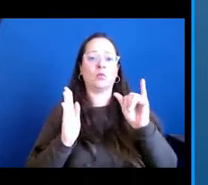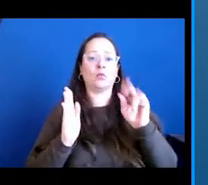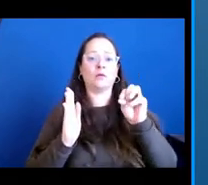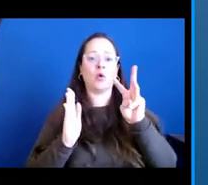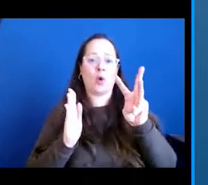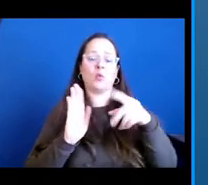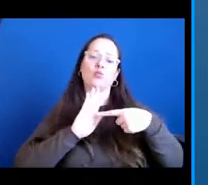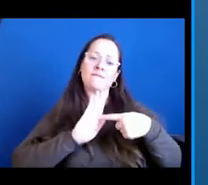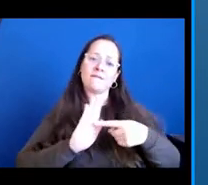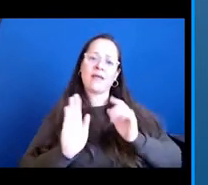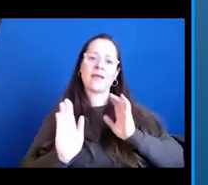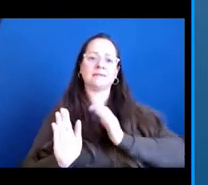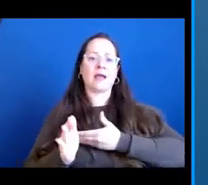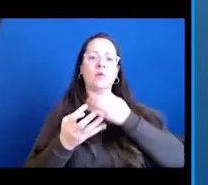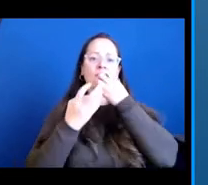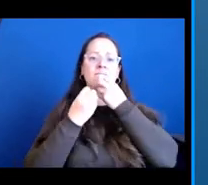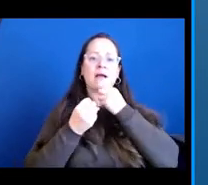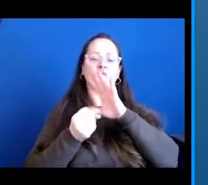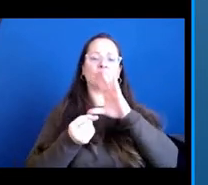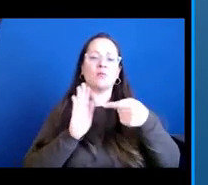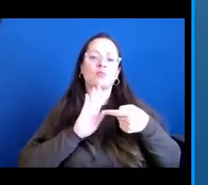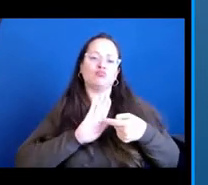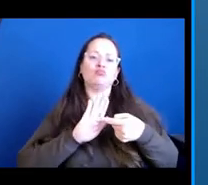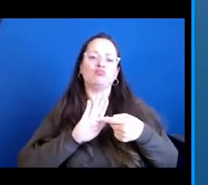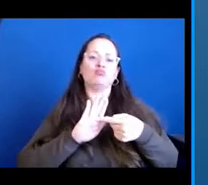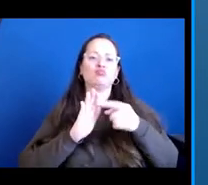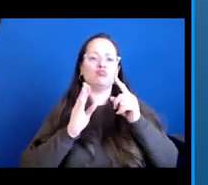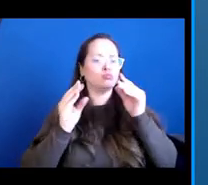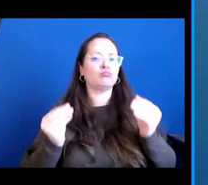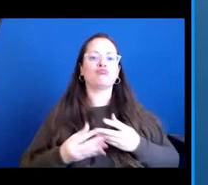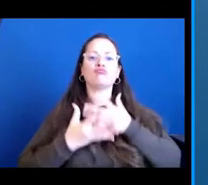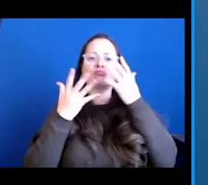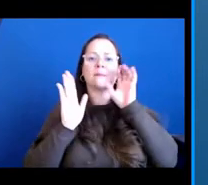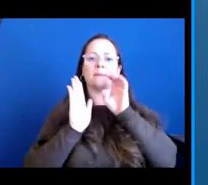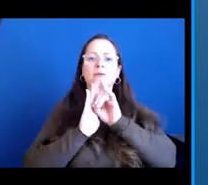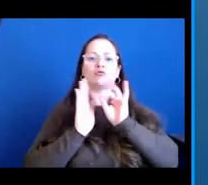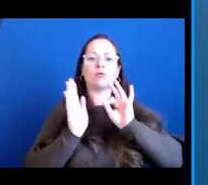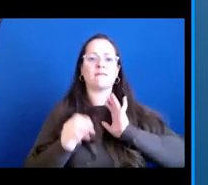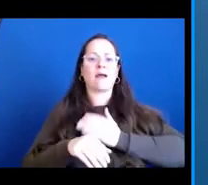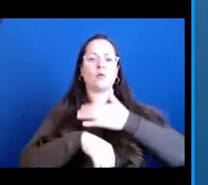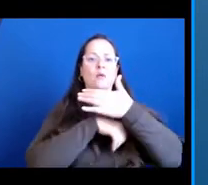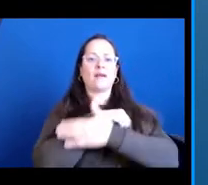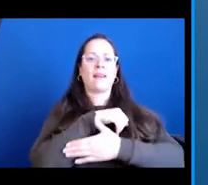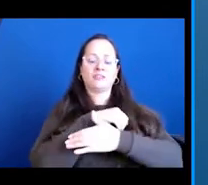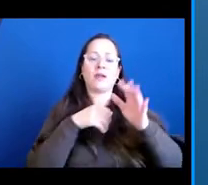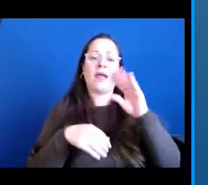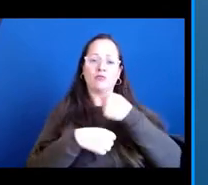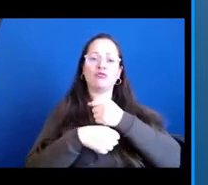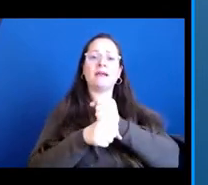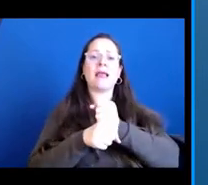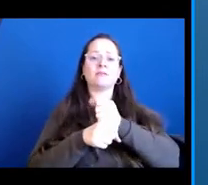paints a vibrant picture of our nation and creates a strong process that will result in the best